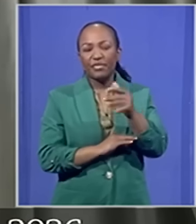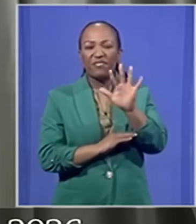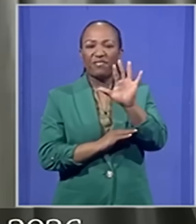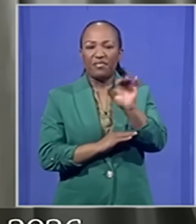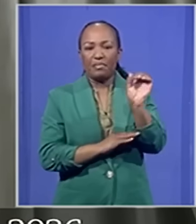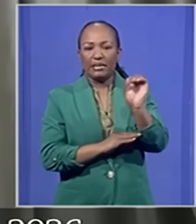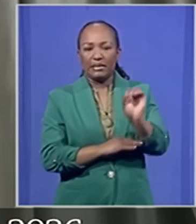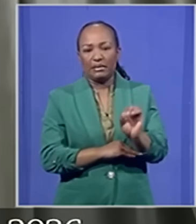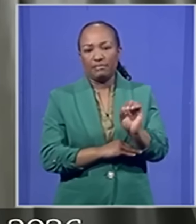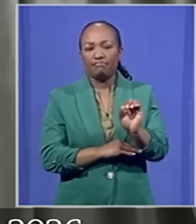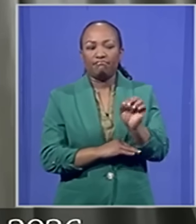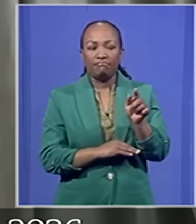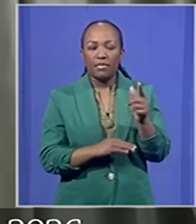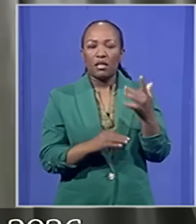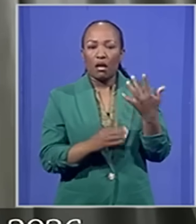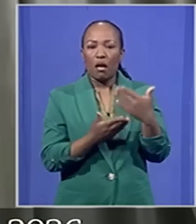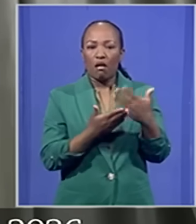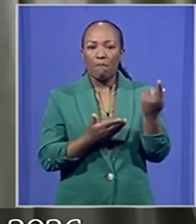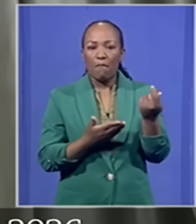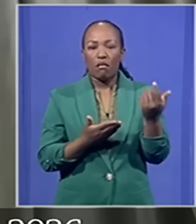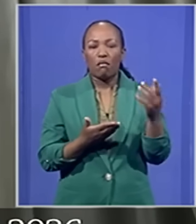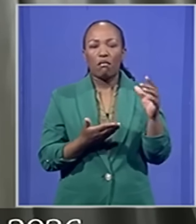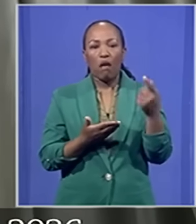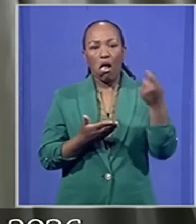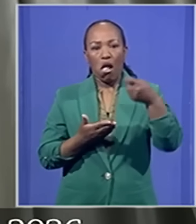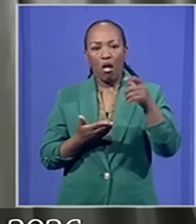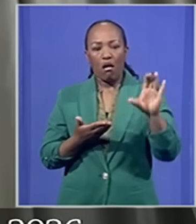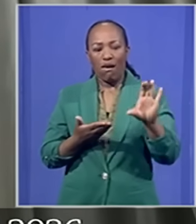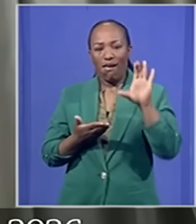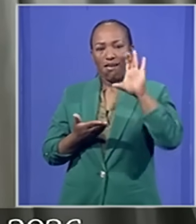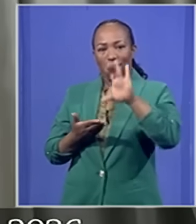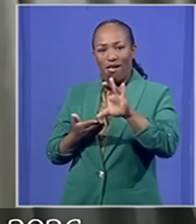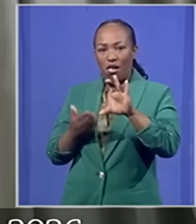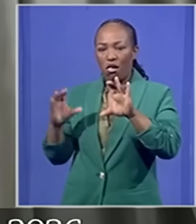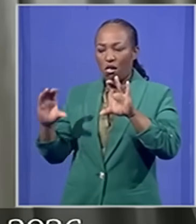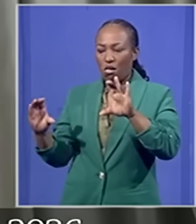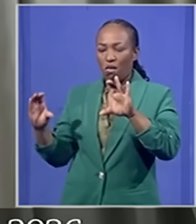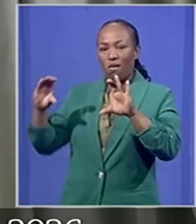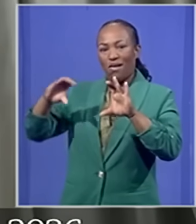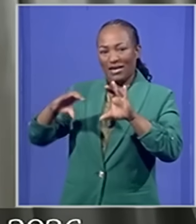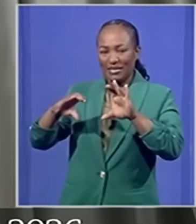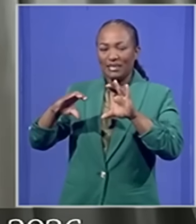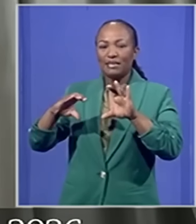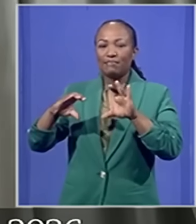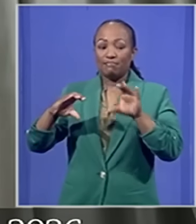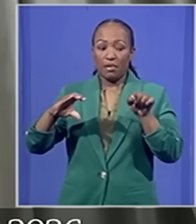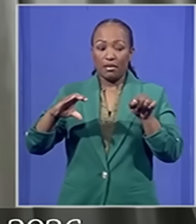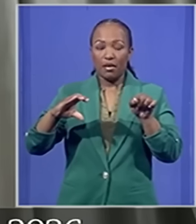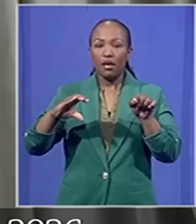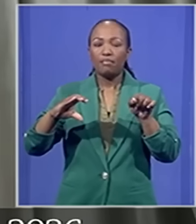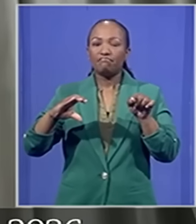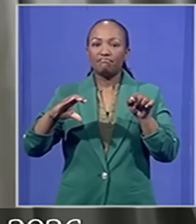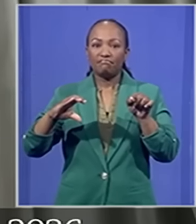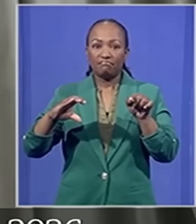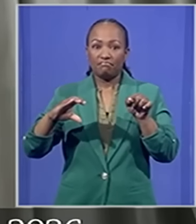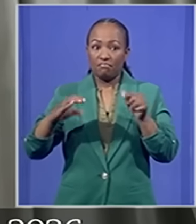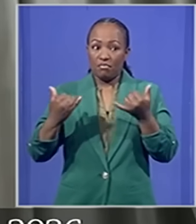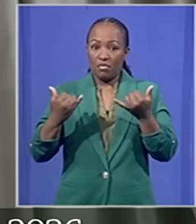that they would cover. But in order to complete even what has been